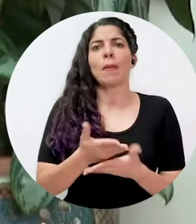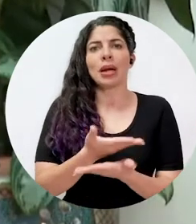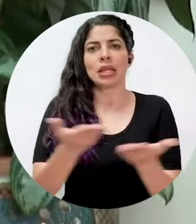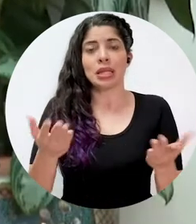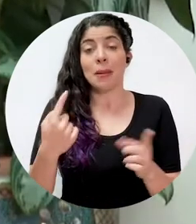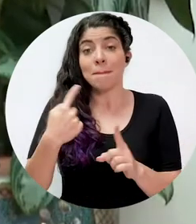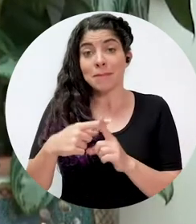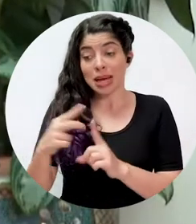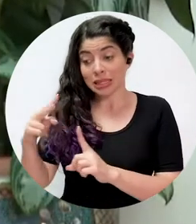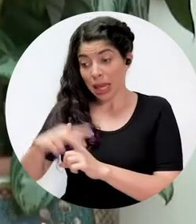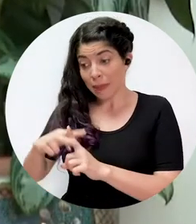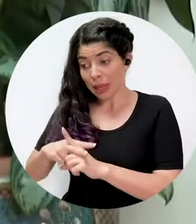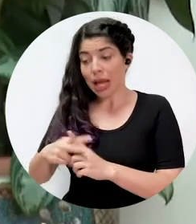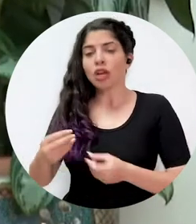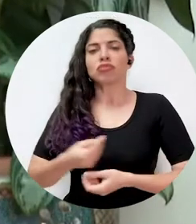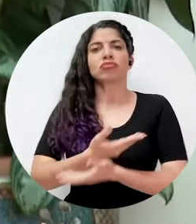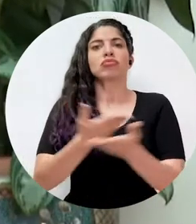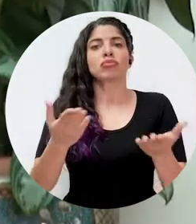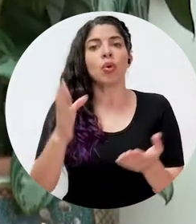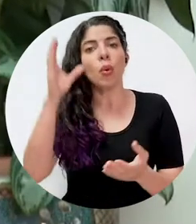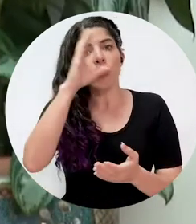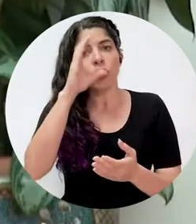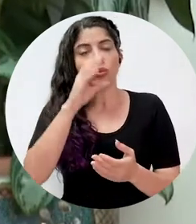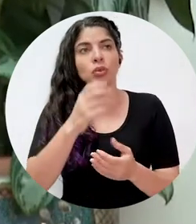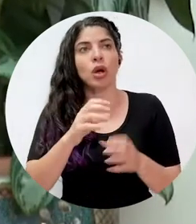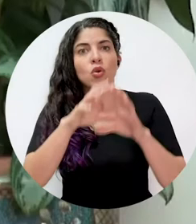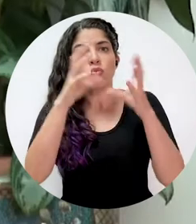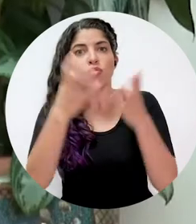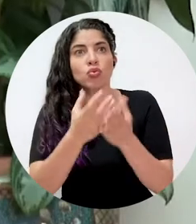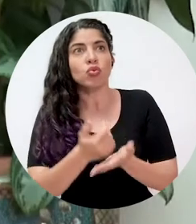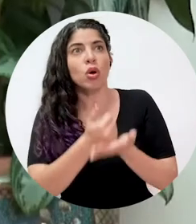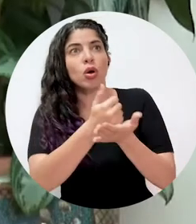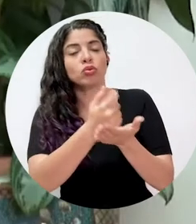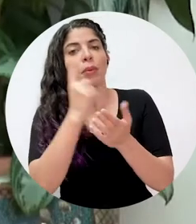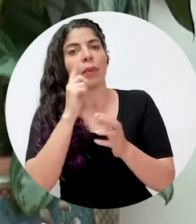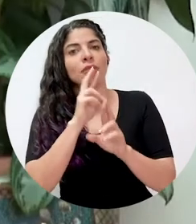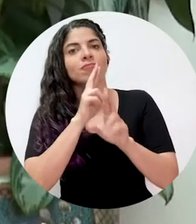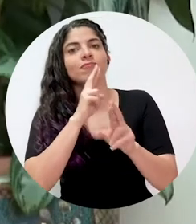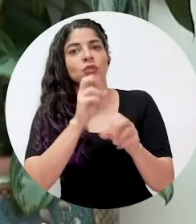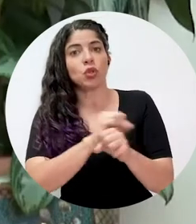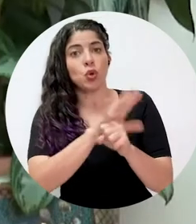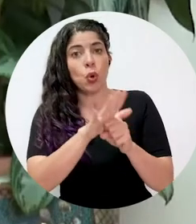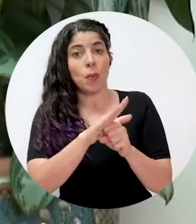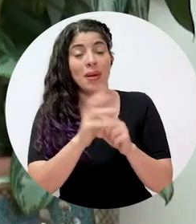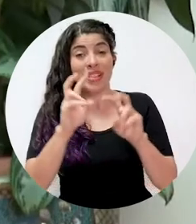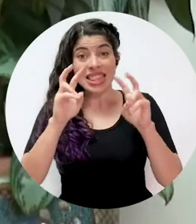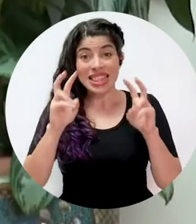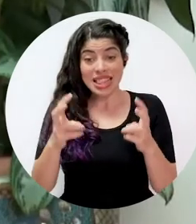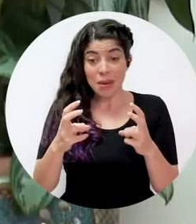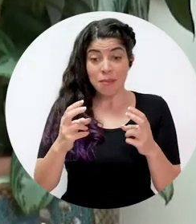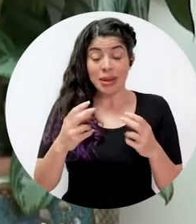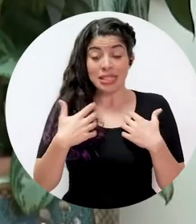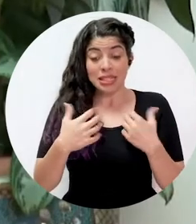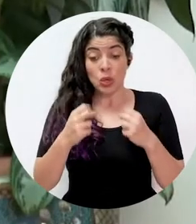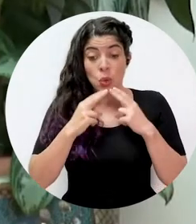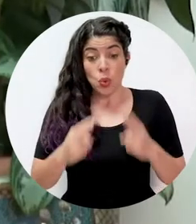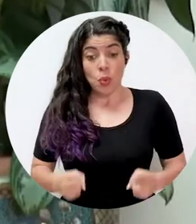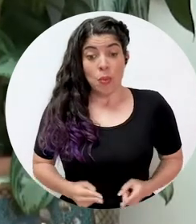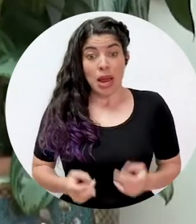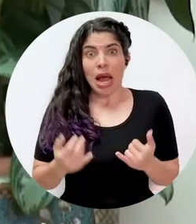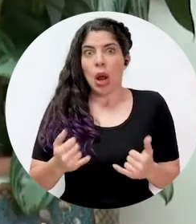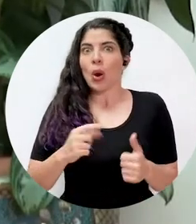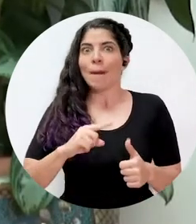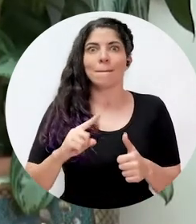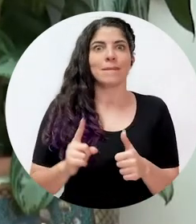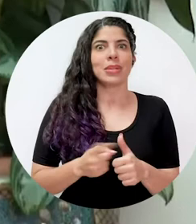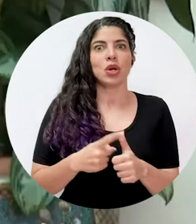its applications in the global response to COVID-19. In a matter where human health takes priority and